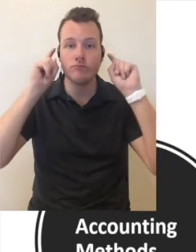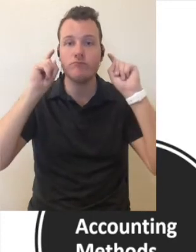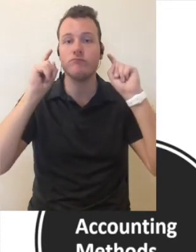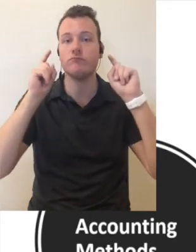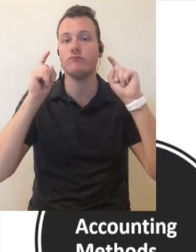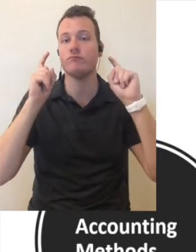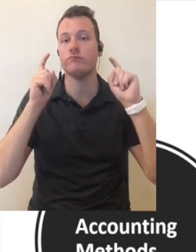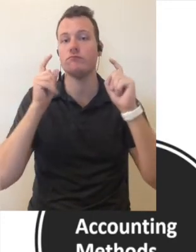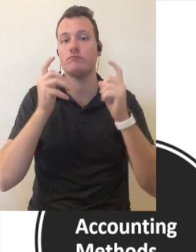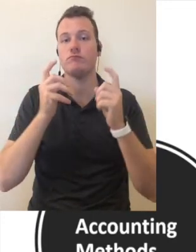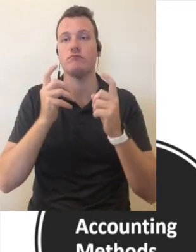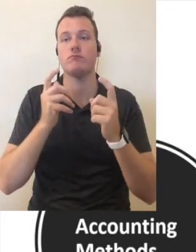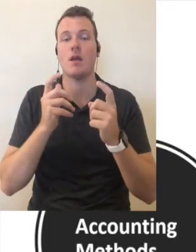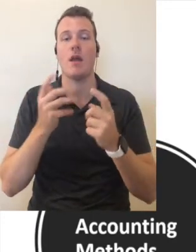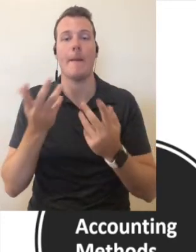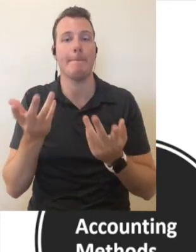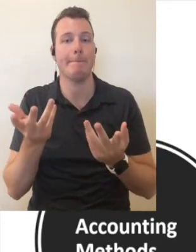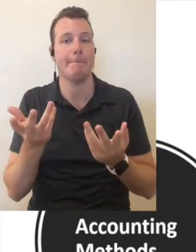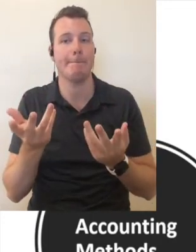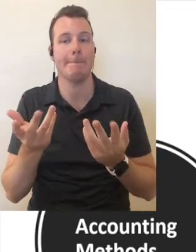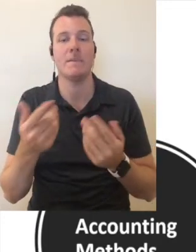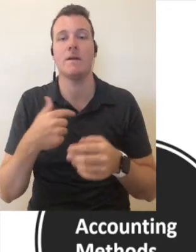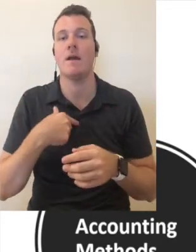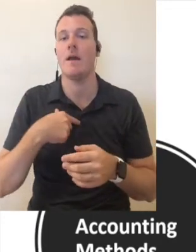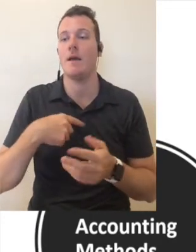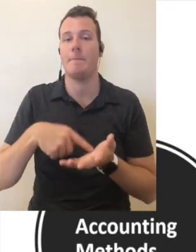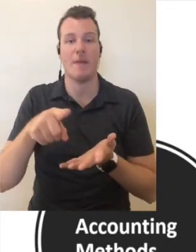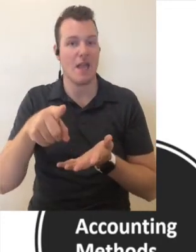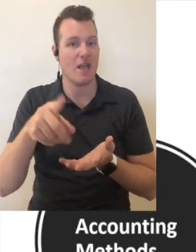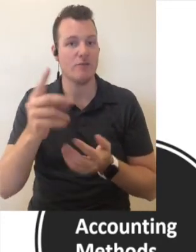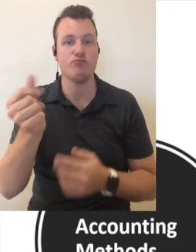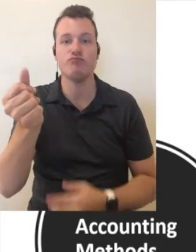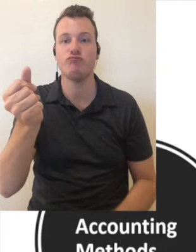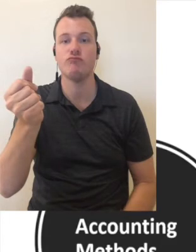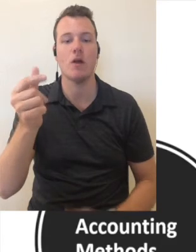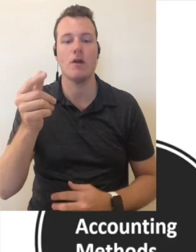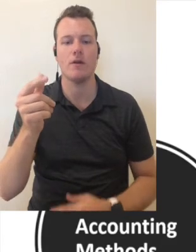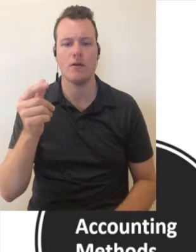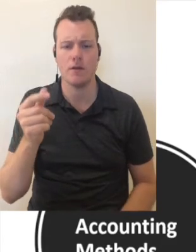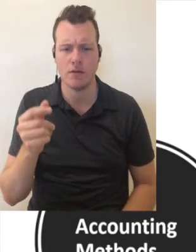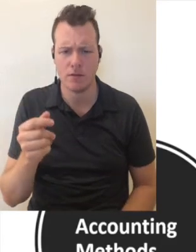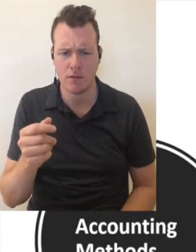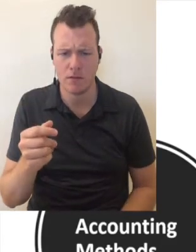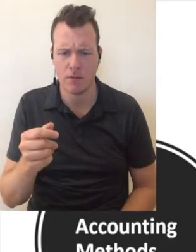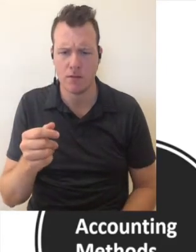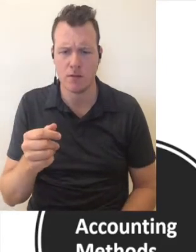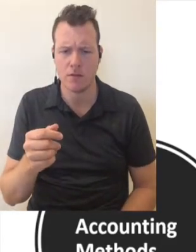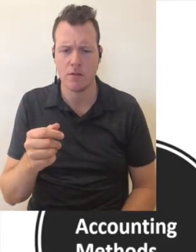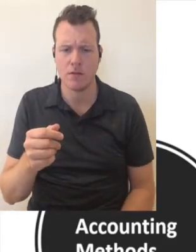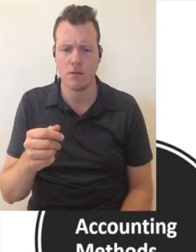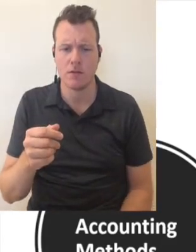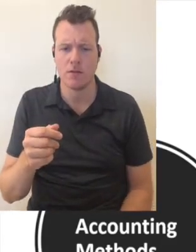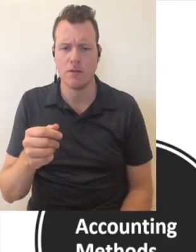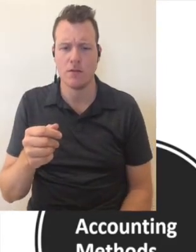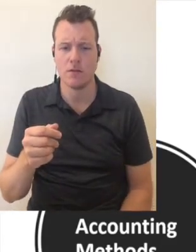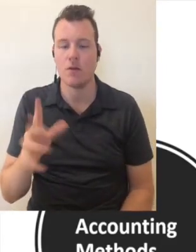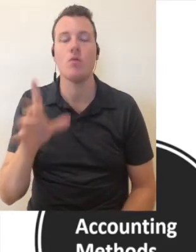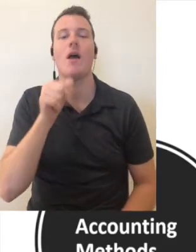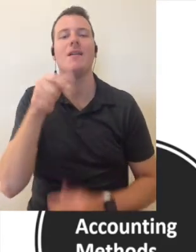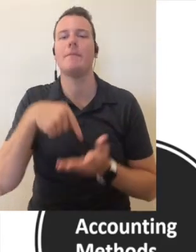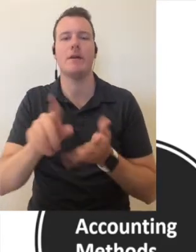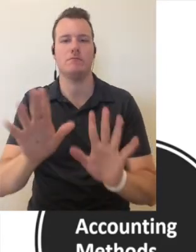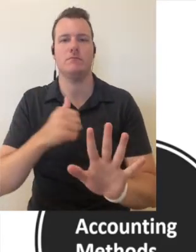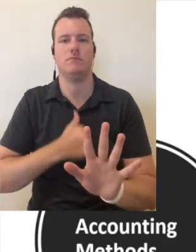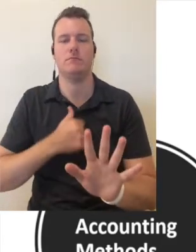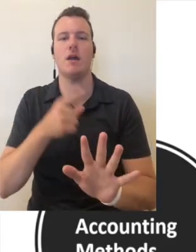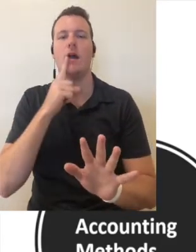fit me with some devices, and I gave you the money for those devices. I didn't give you the money for those devices. I took